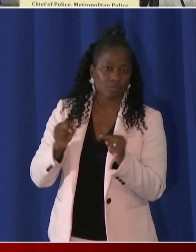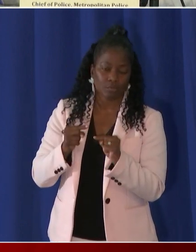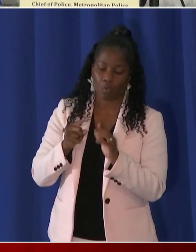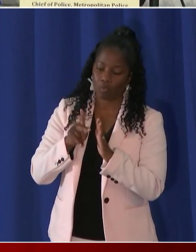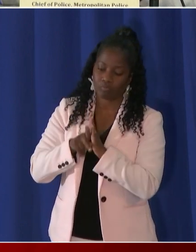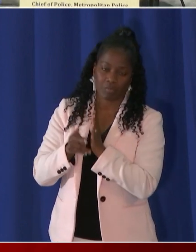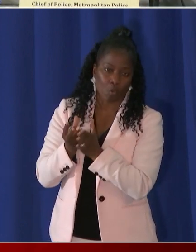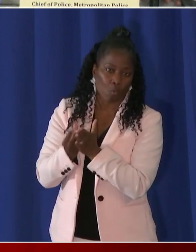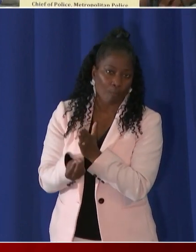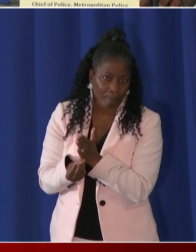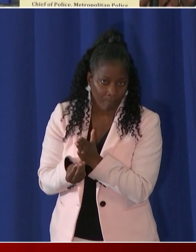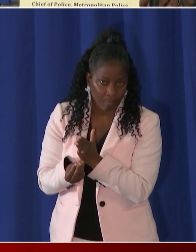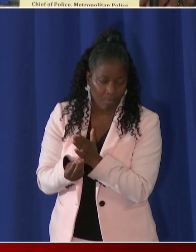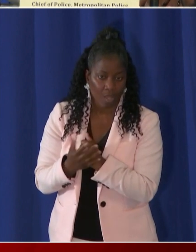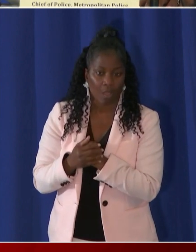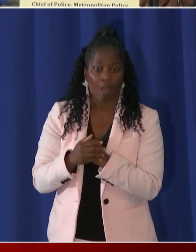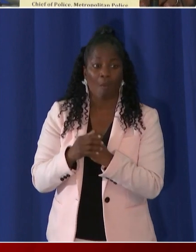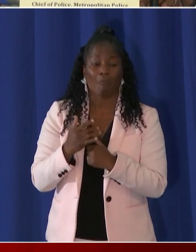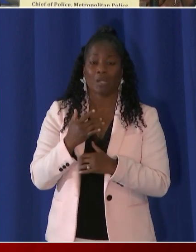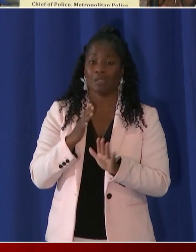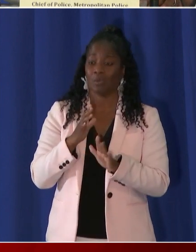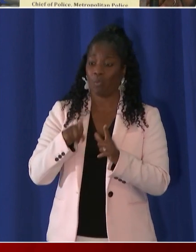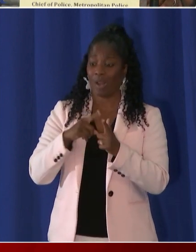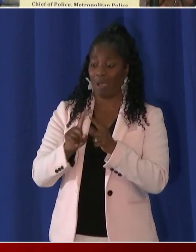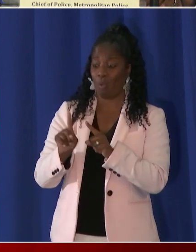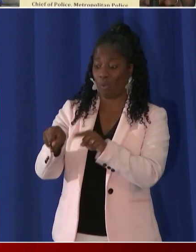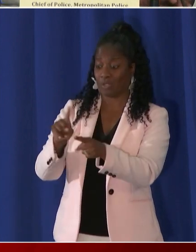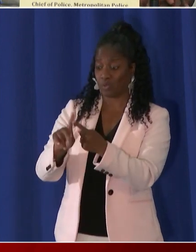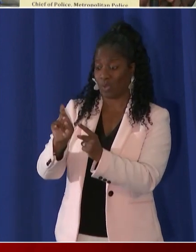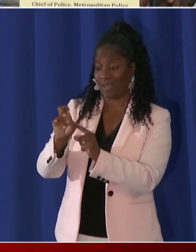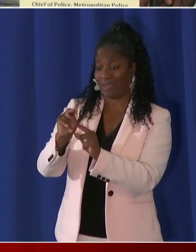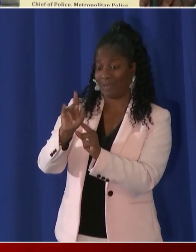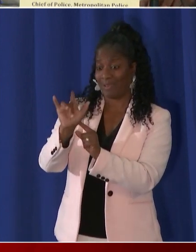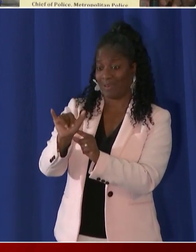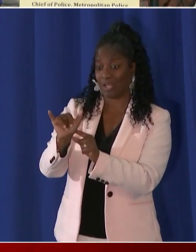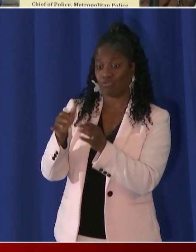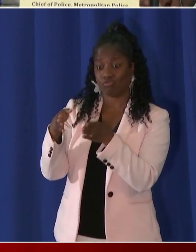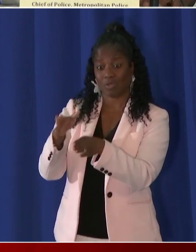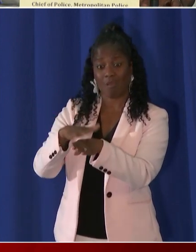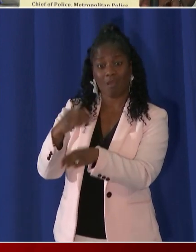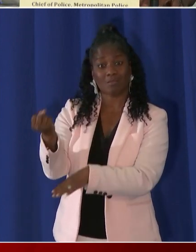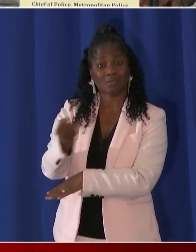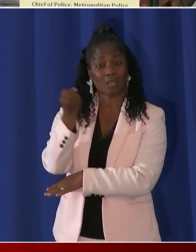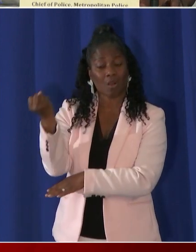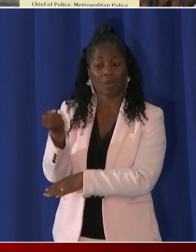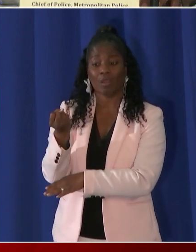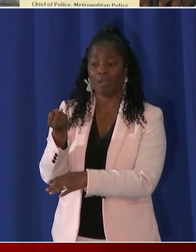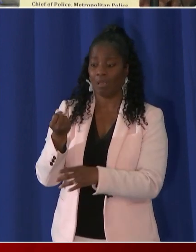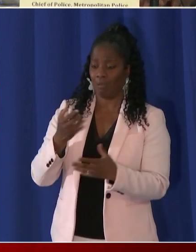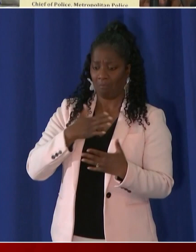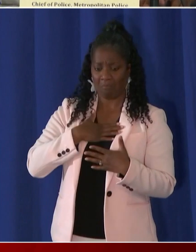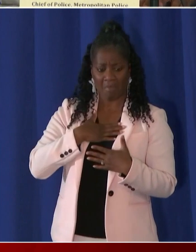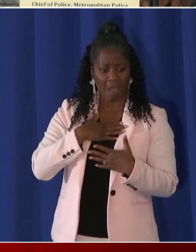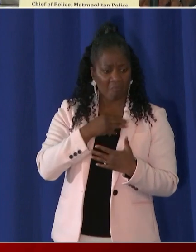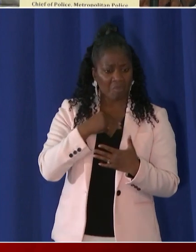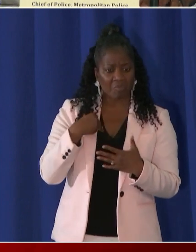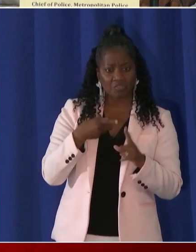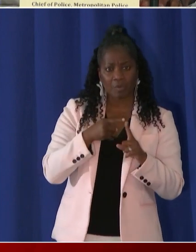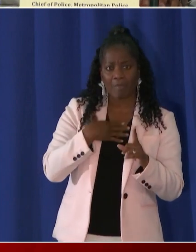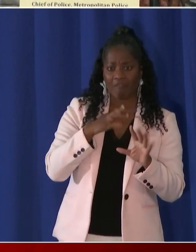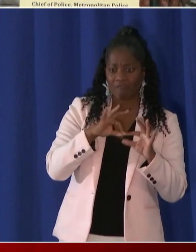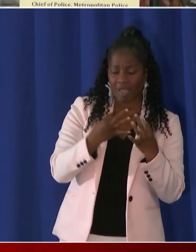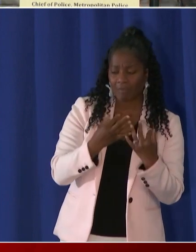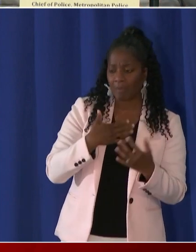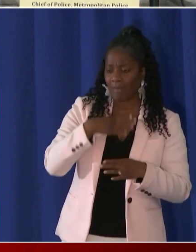that case. But I can tell you, when I went to Kennedy Street on Saturday and spent several hours up there with members of my family, my son, my